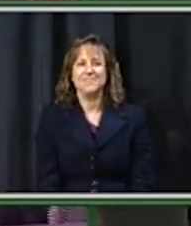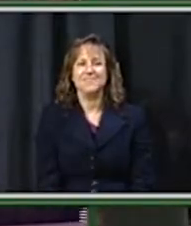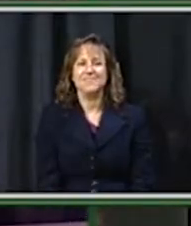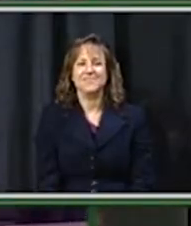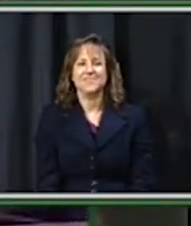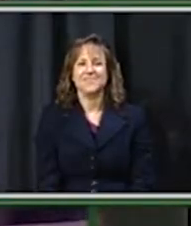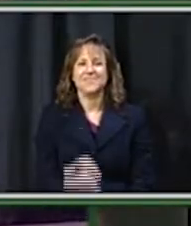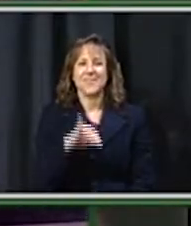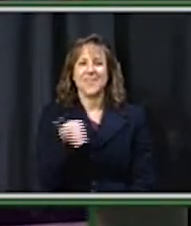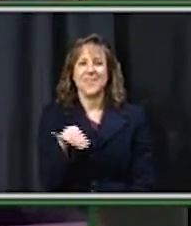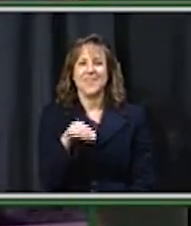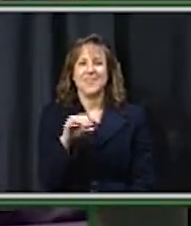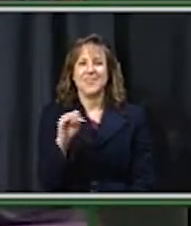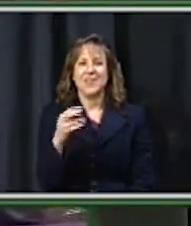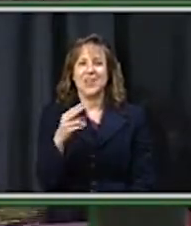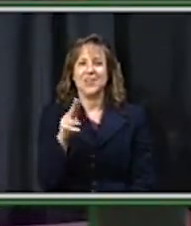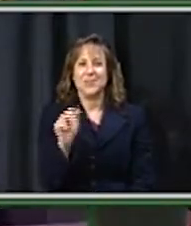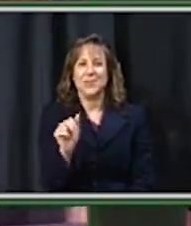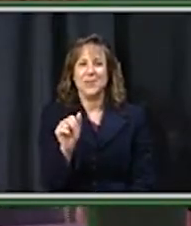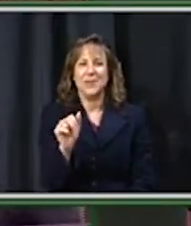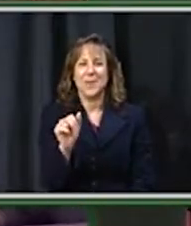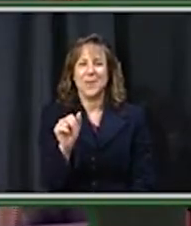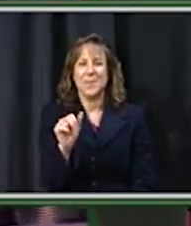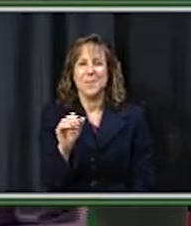Joshua Lujan.